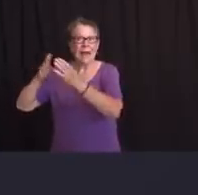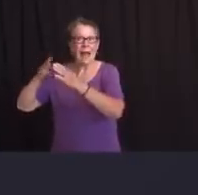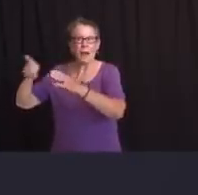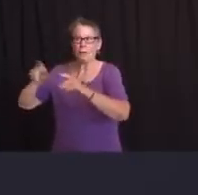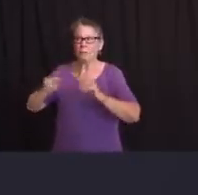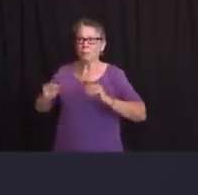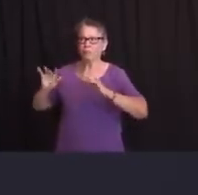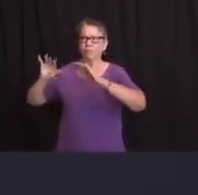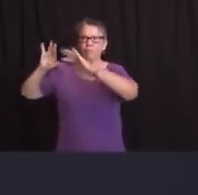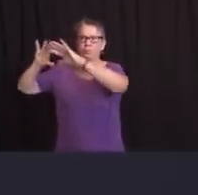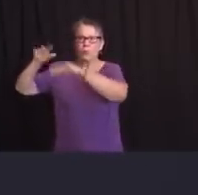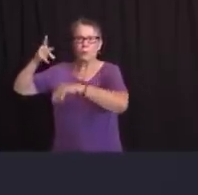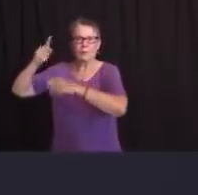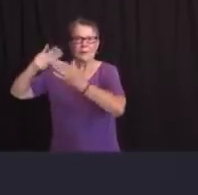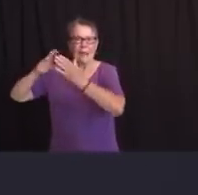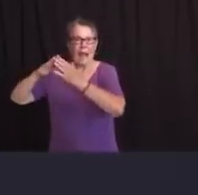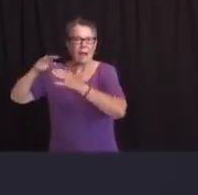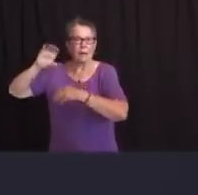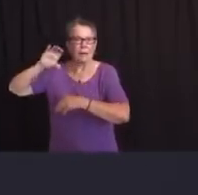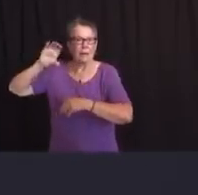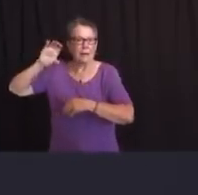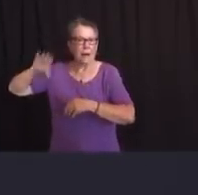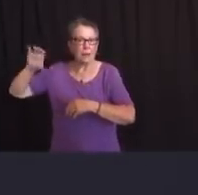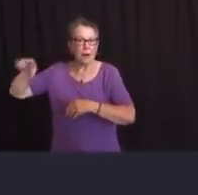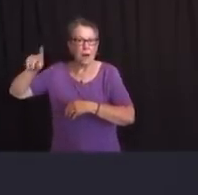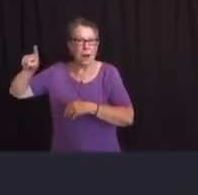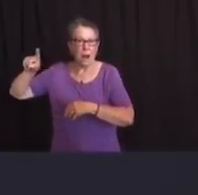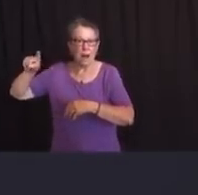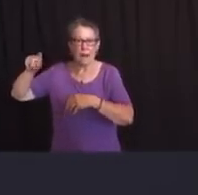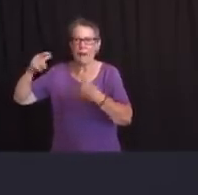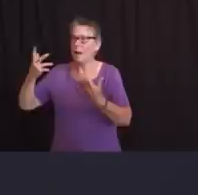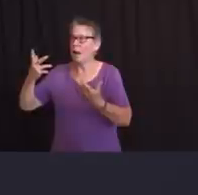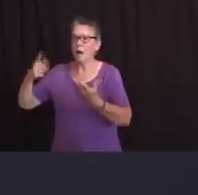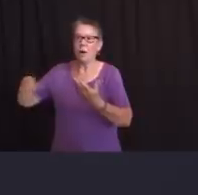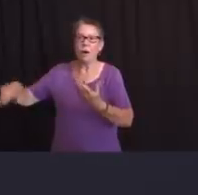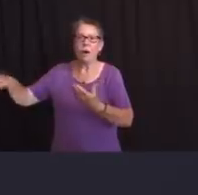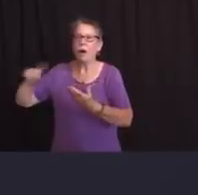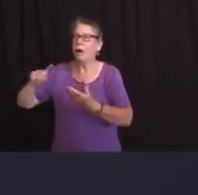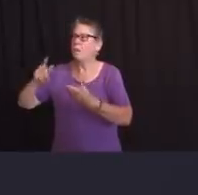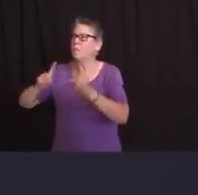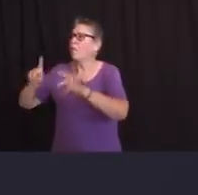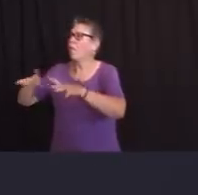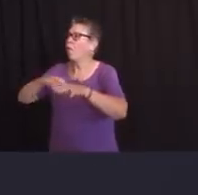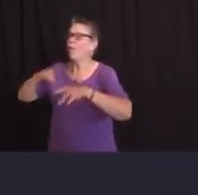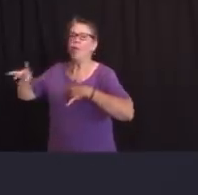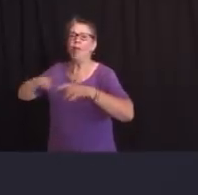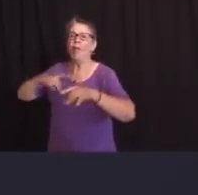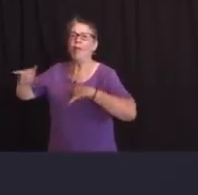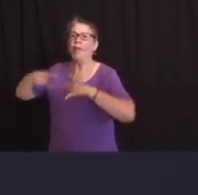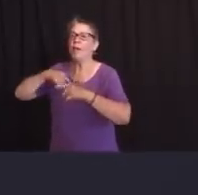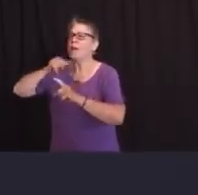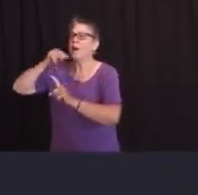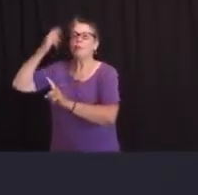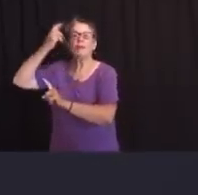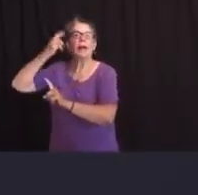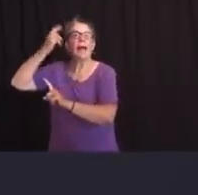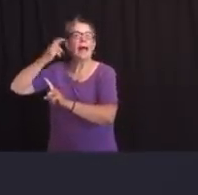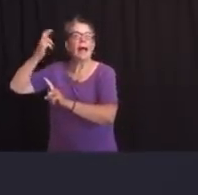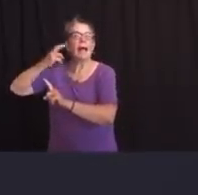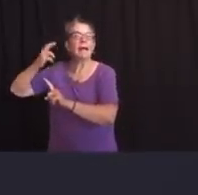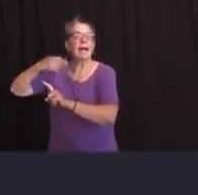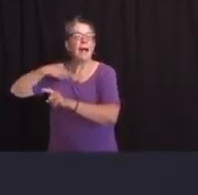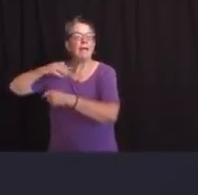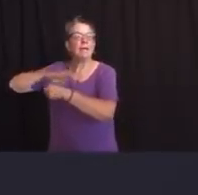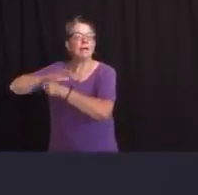cases occurred in those who were fully vaccinated. Testing identified the Delta variant in 90% of